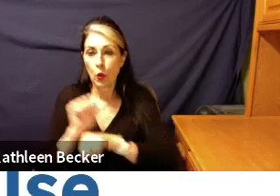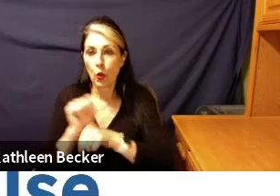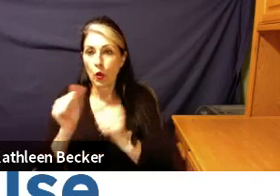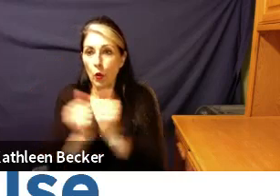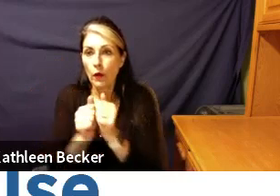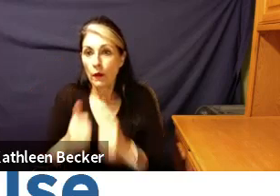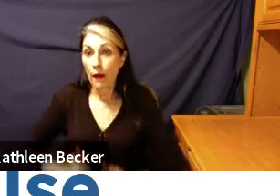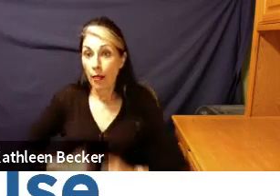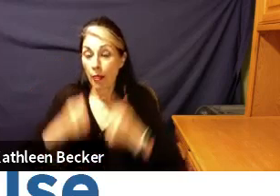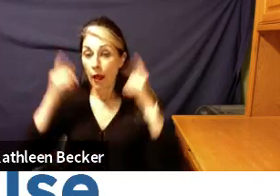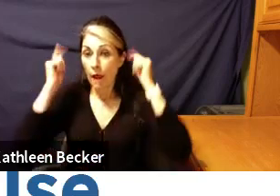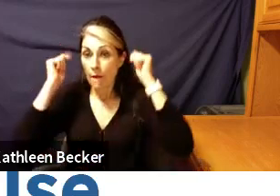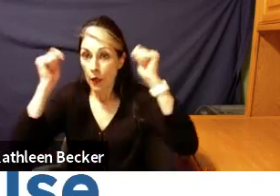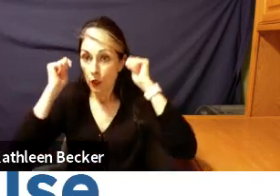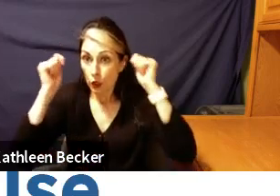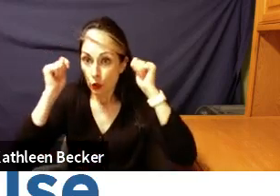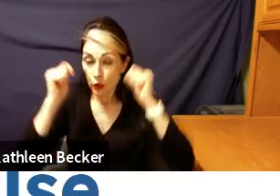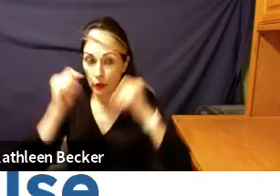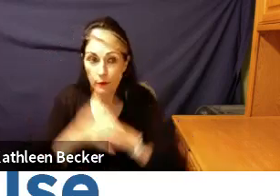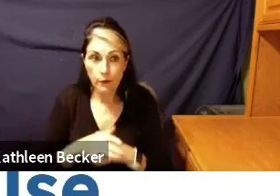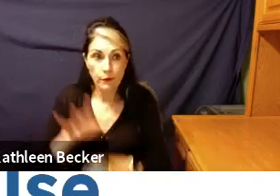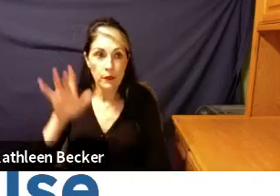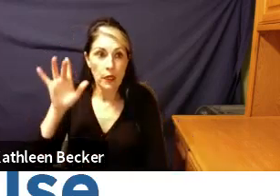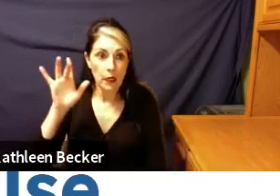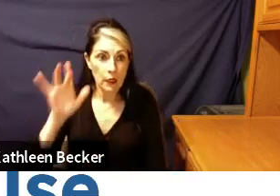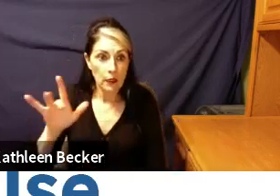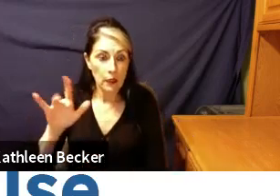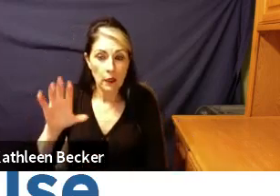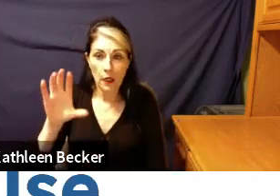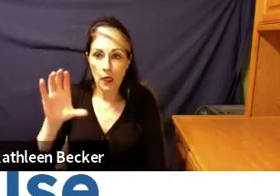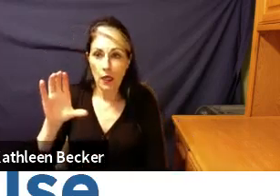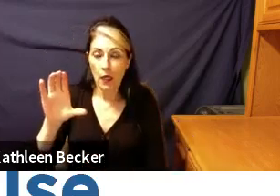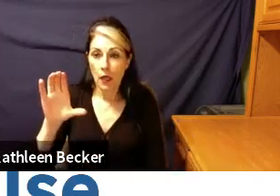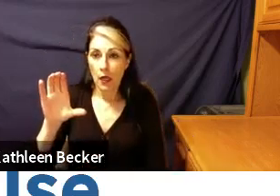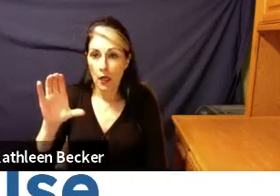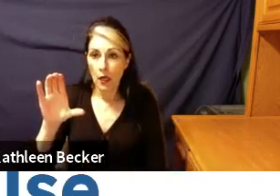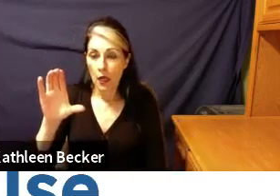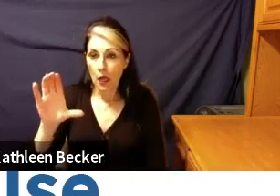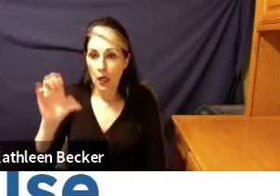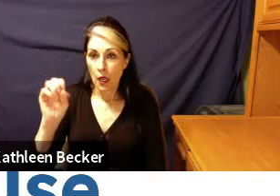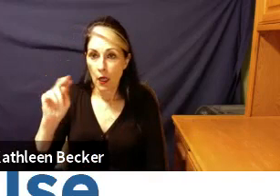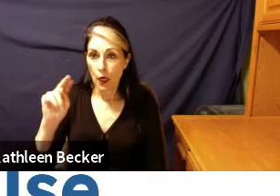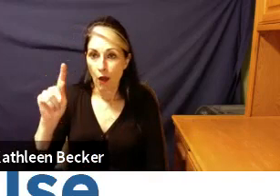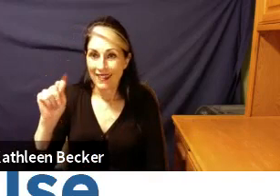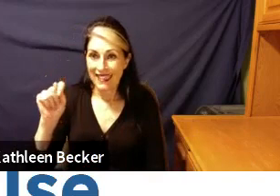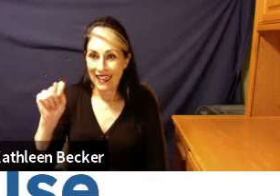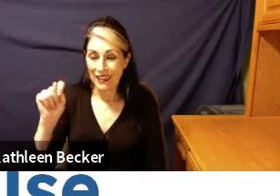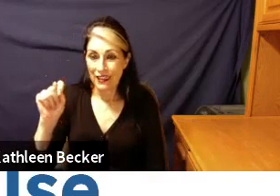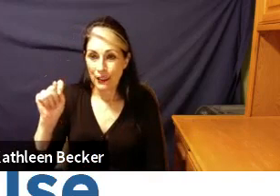tutor. They can click on the content area that they need help with.